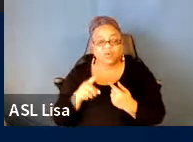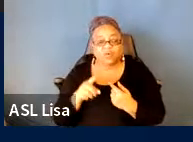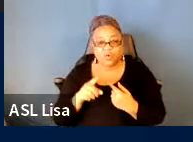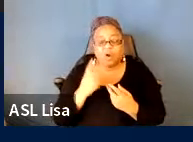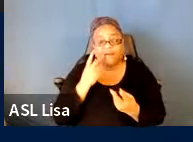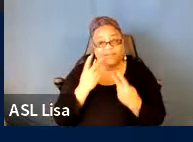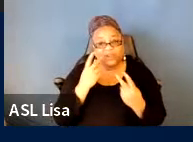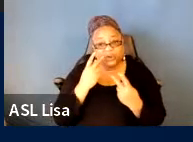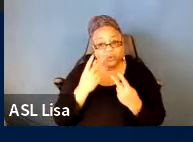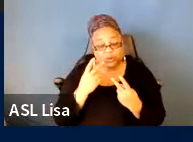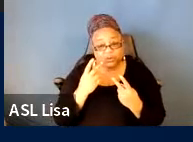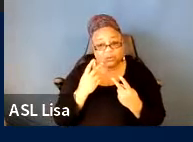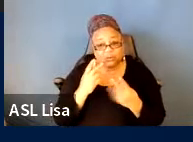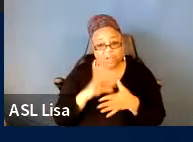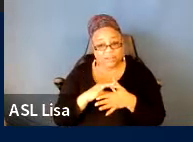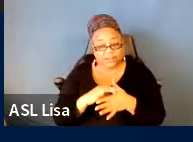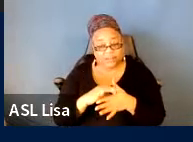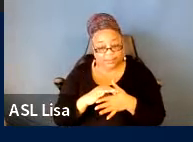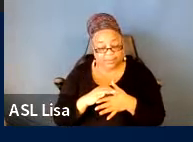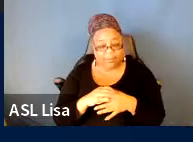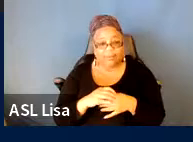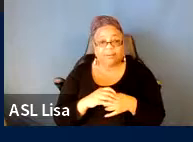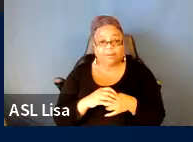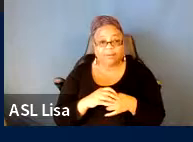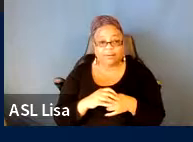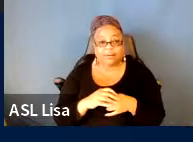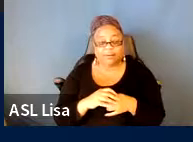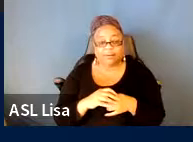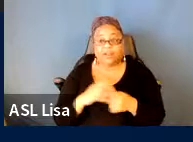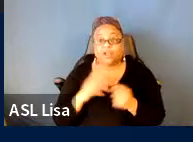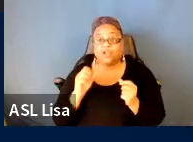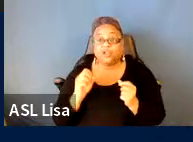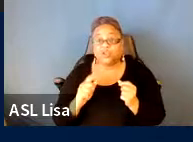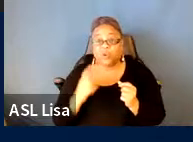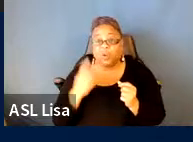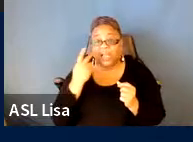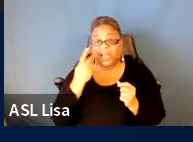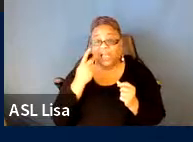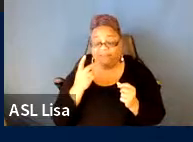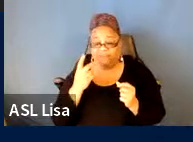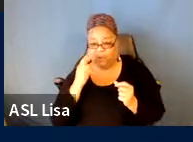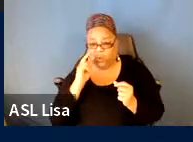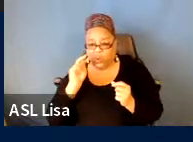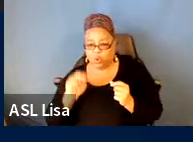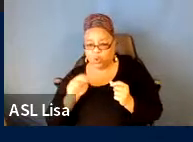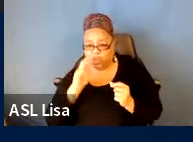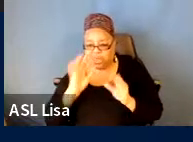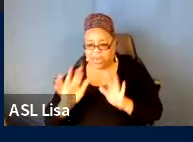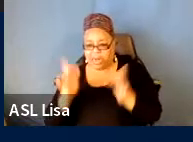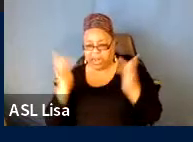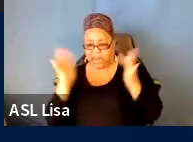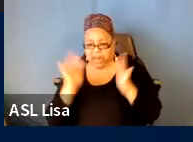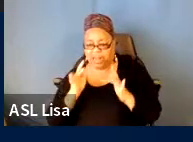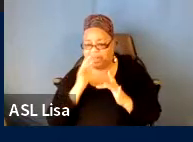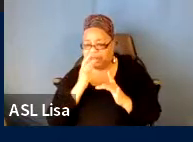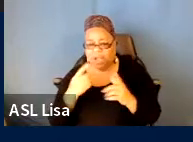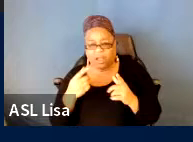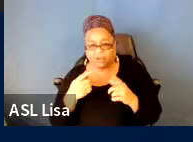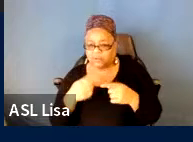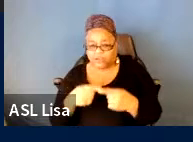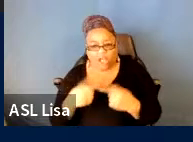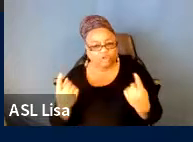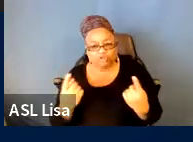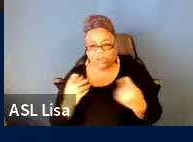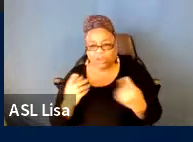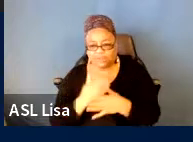visual content. So there's a glare on it. There's not very good contrast between